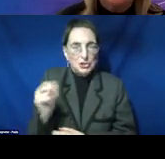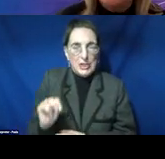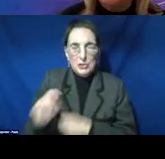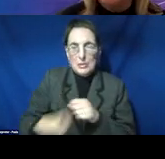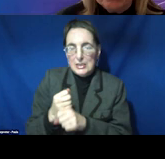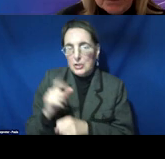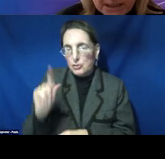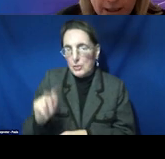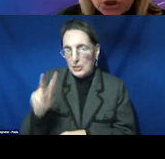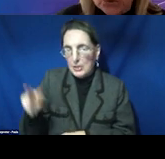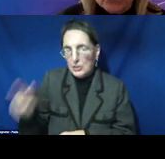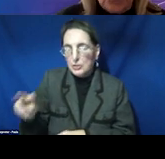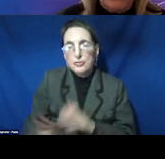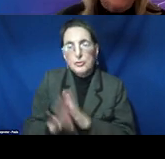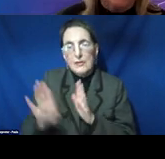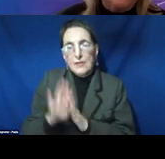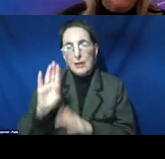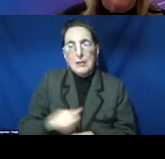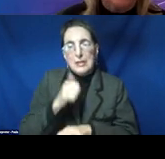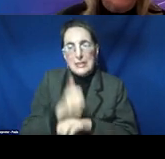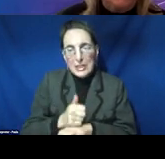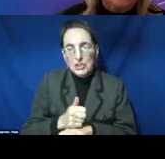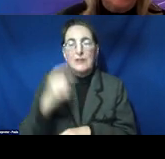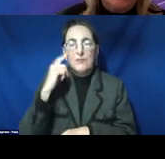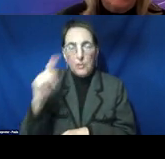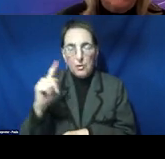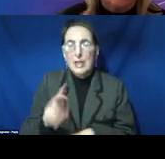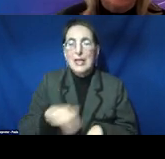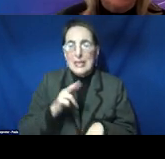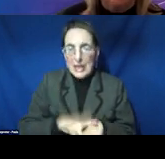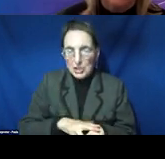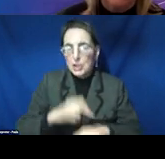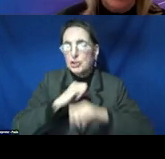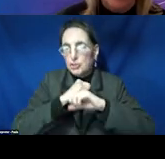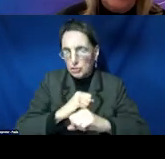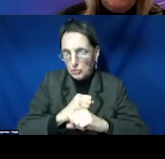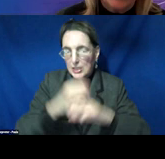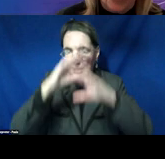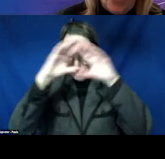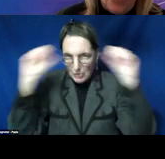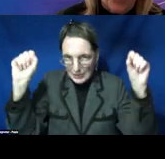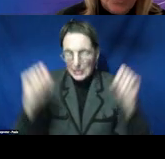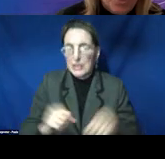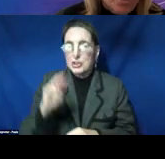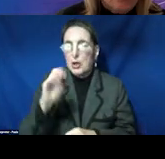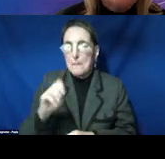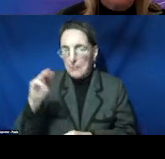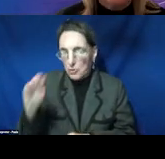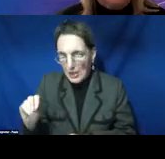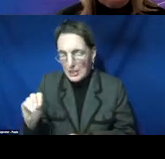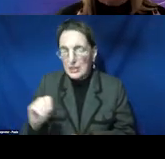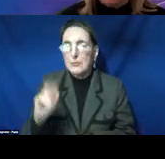to develop implementation for National Security Presidential Memorandum 33, with the goal